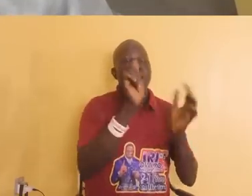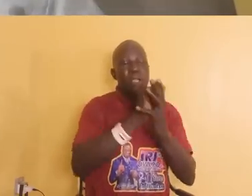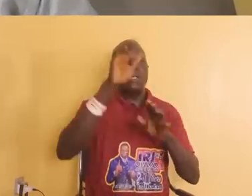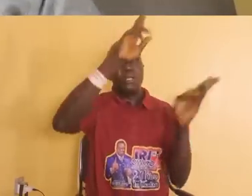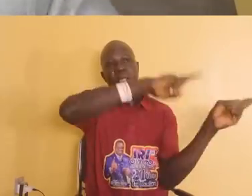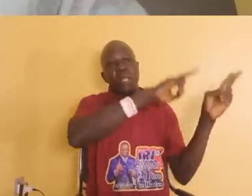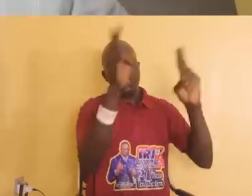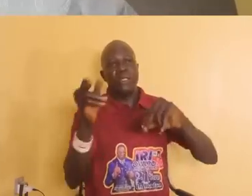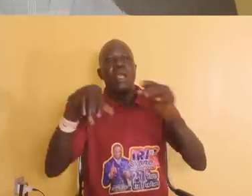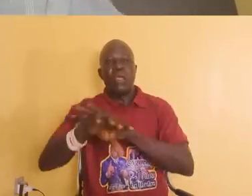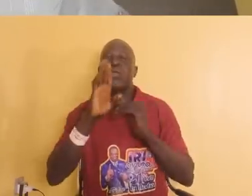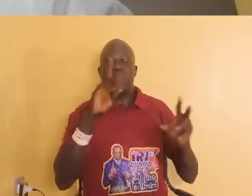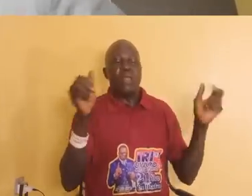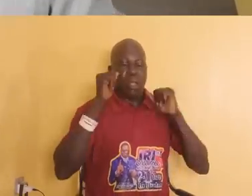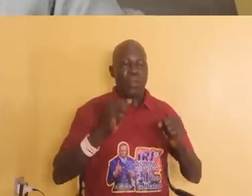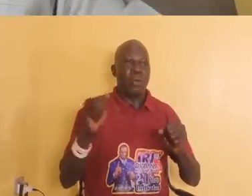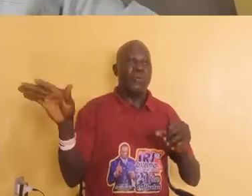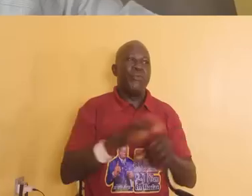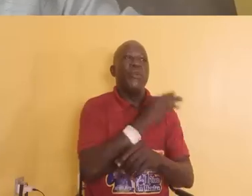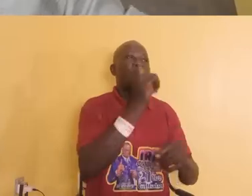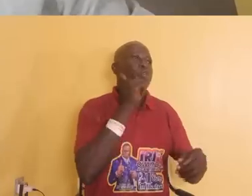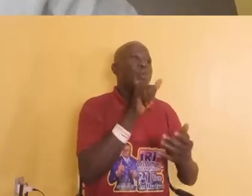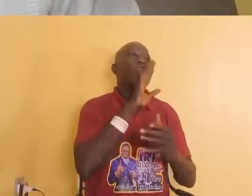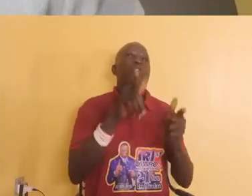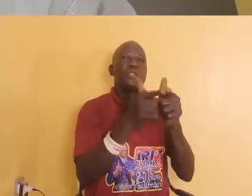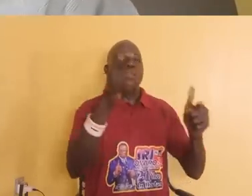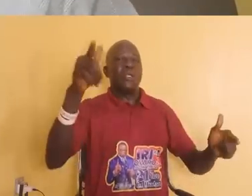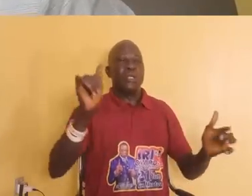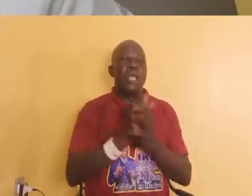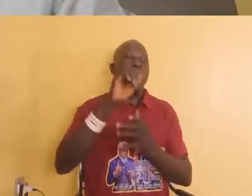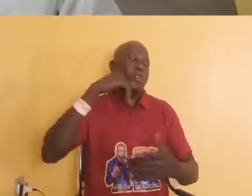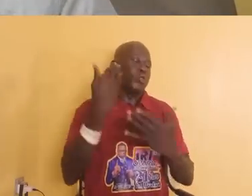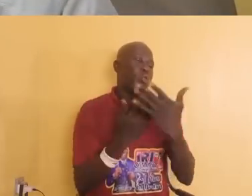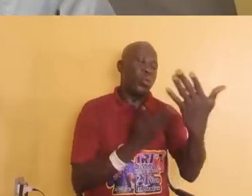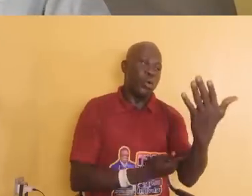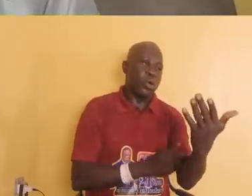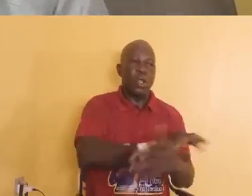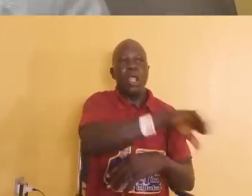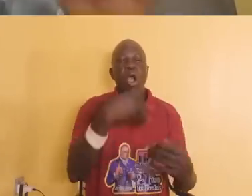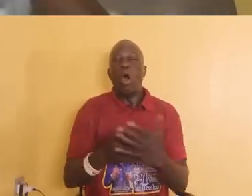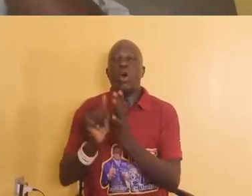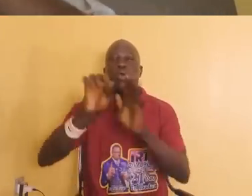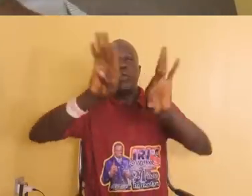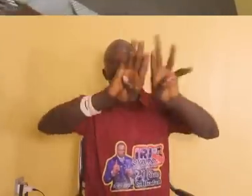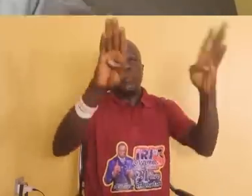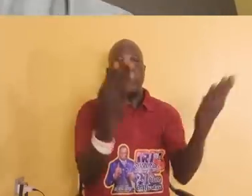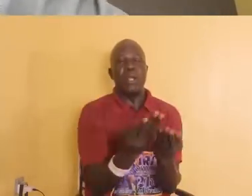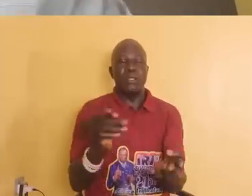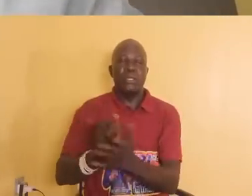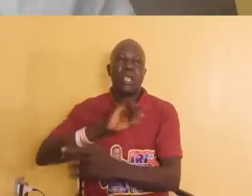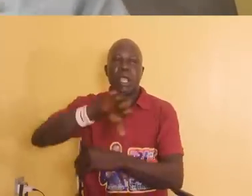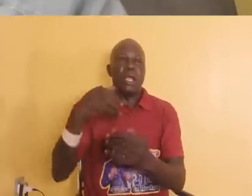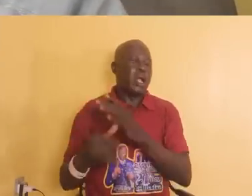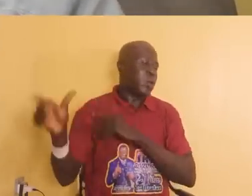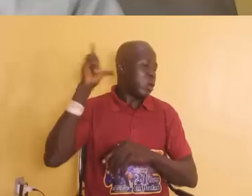night. Oh man, ni agbara. Tomorrow will be very early morning. All our practice.